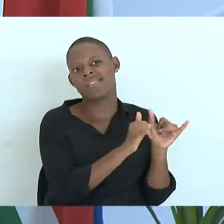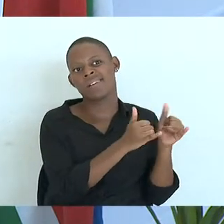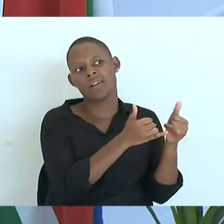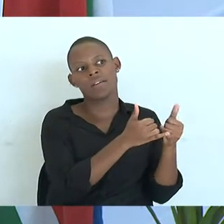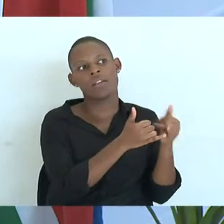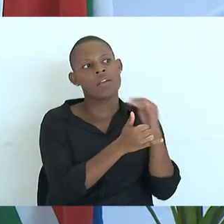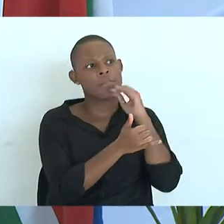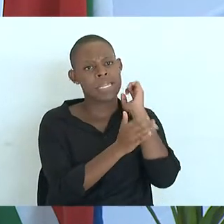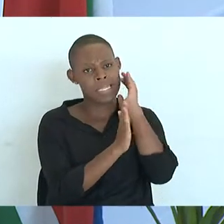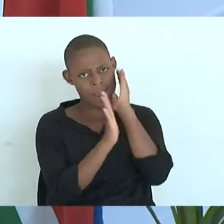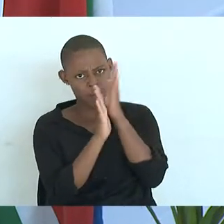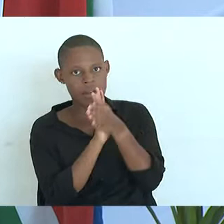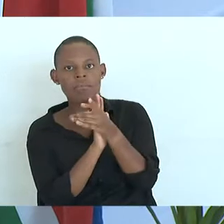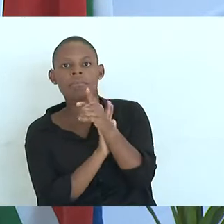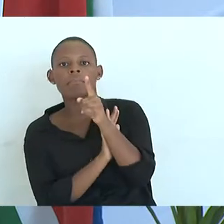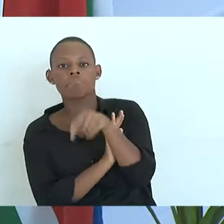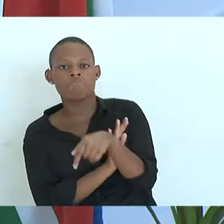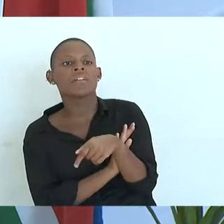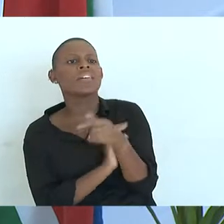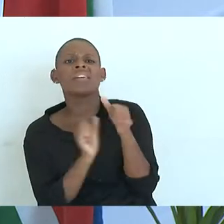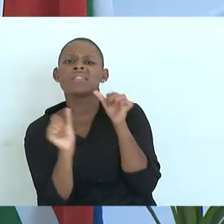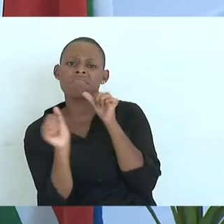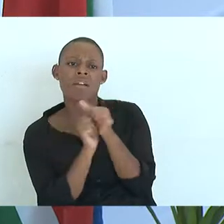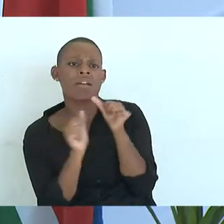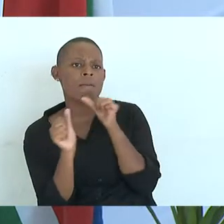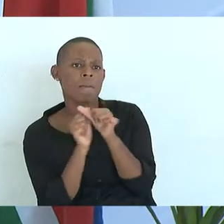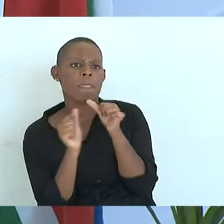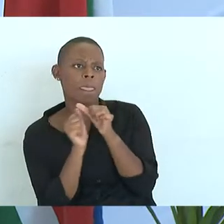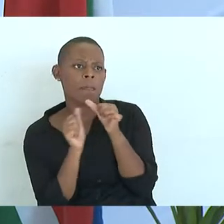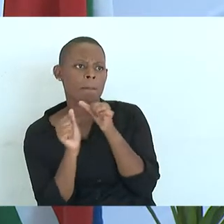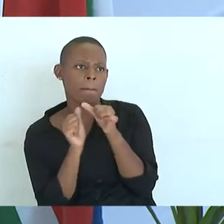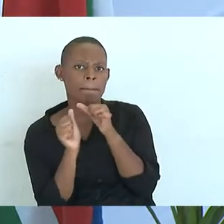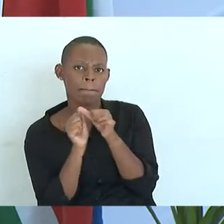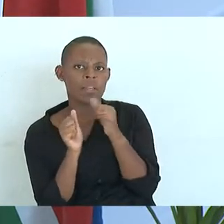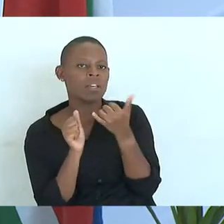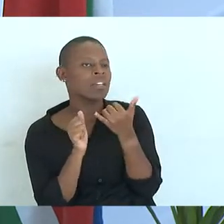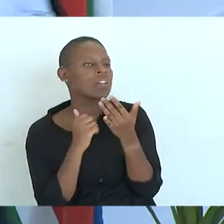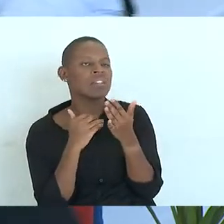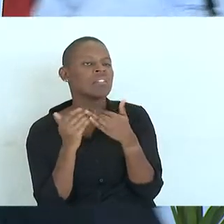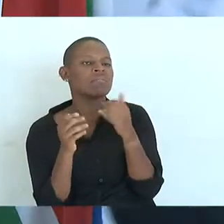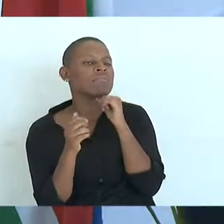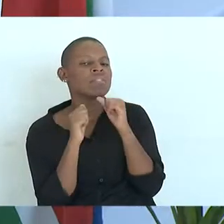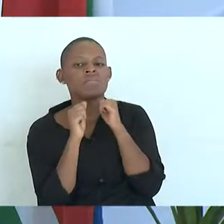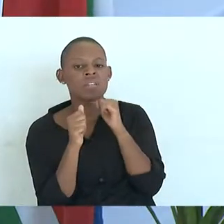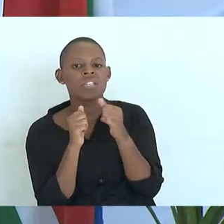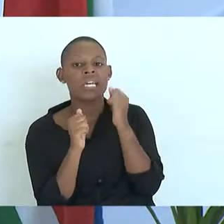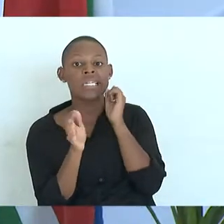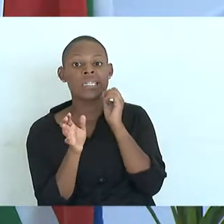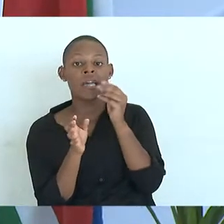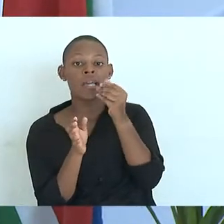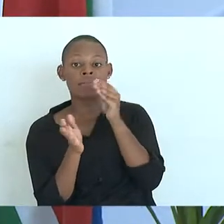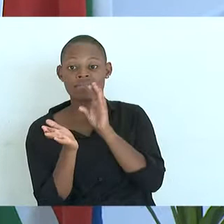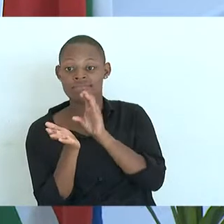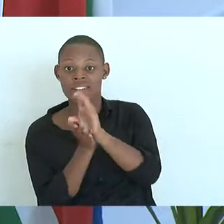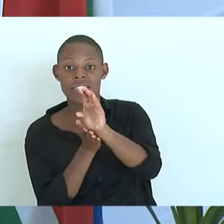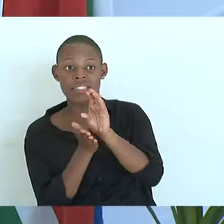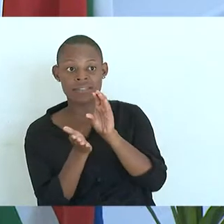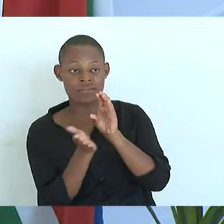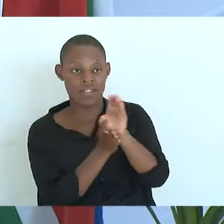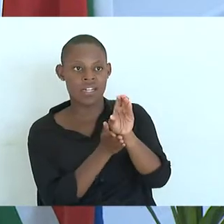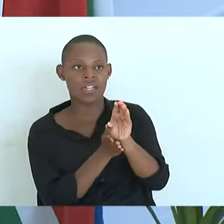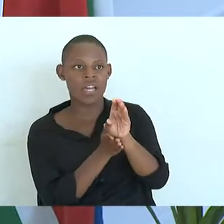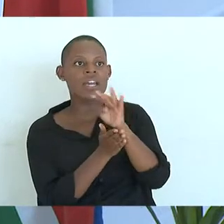ufundwe direct. Even kuthiwa uzofundwa direct kodwa ukhokhelwe